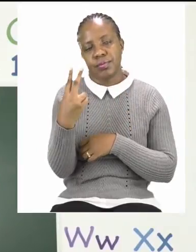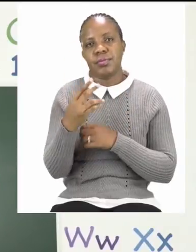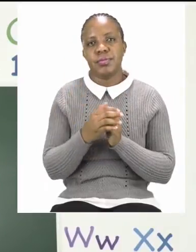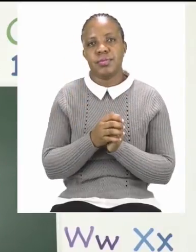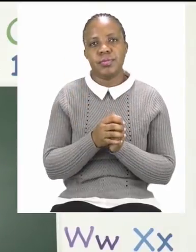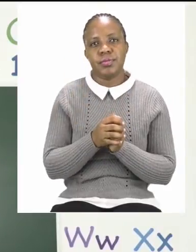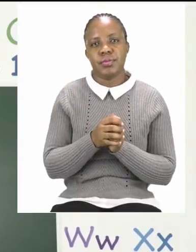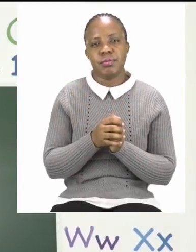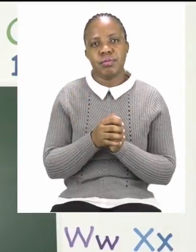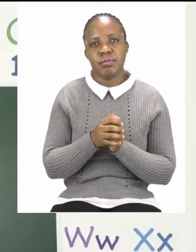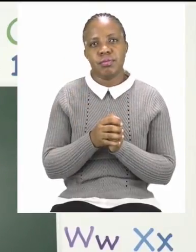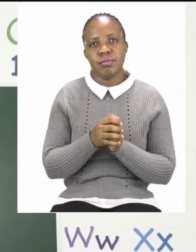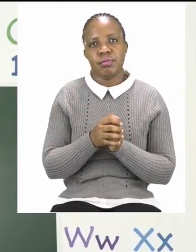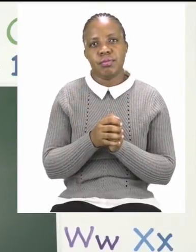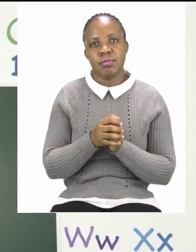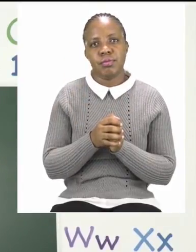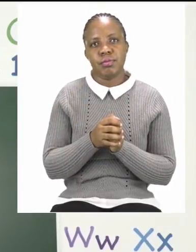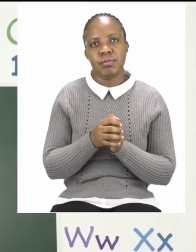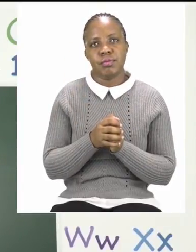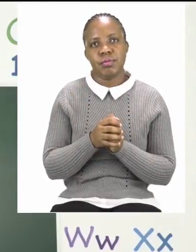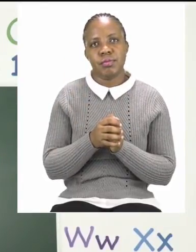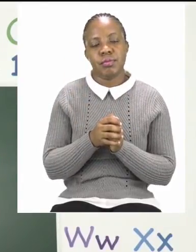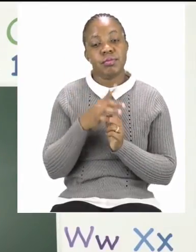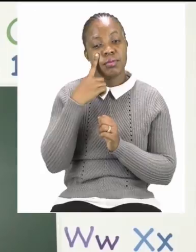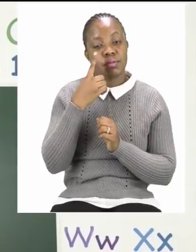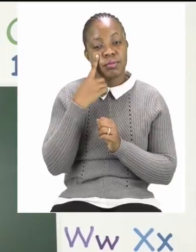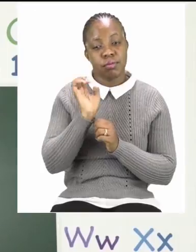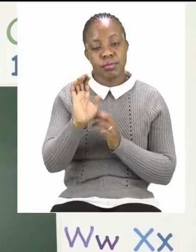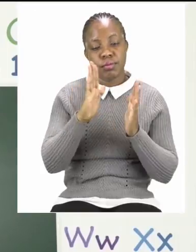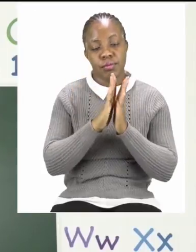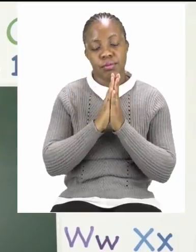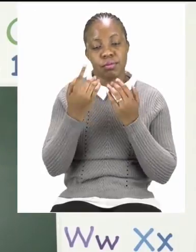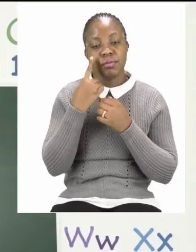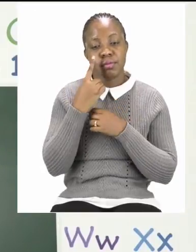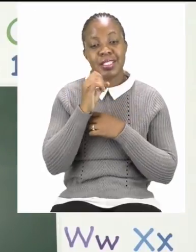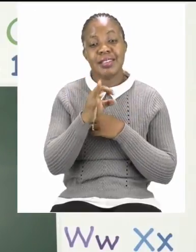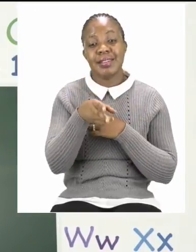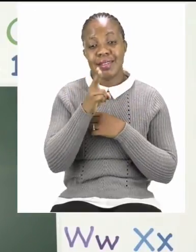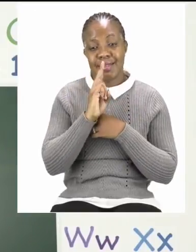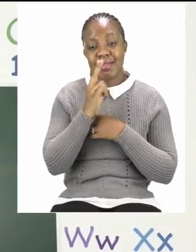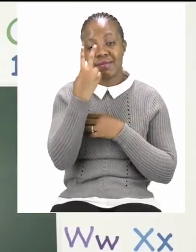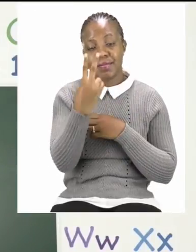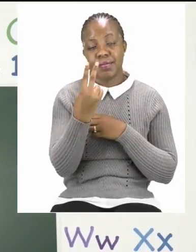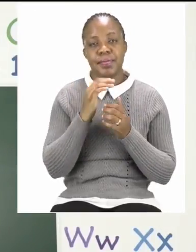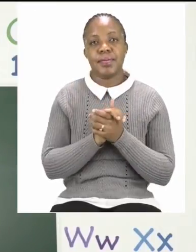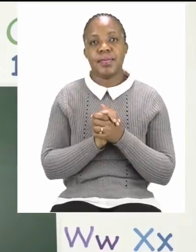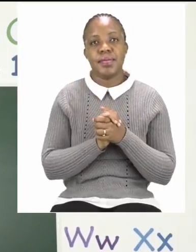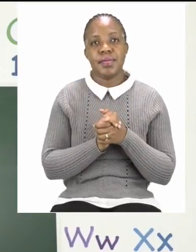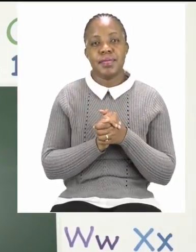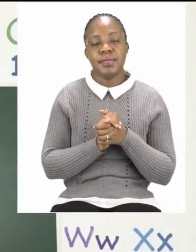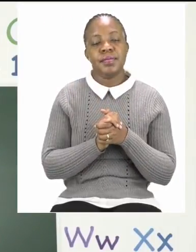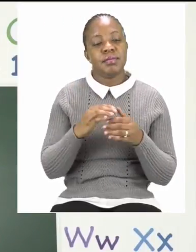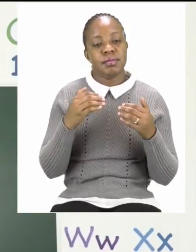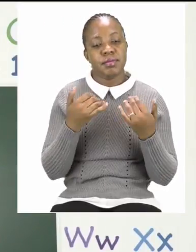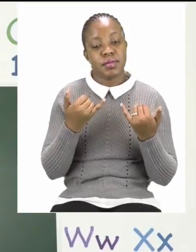your booklet and see if the answer is 2. I'm sure it is. Now we can begin our